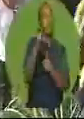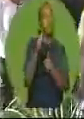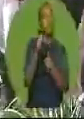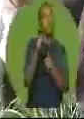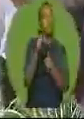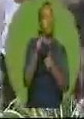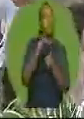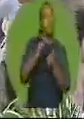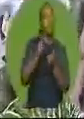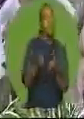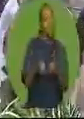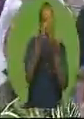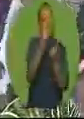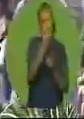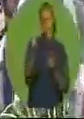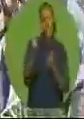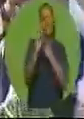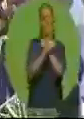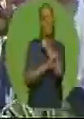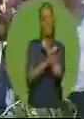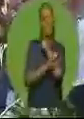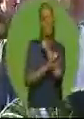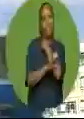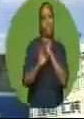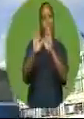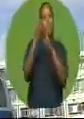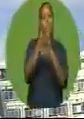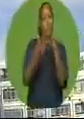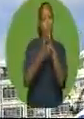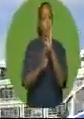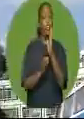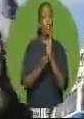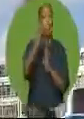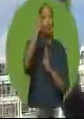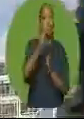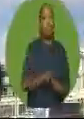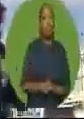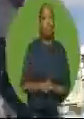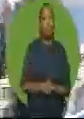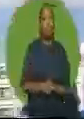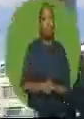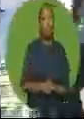affect almost every country, regardless of their level of development.